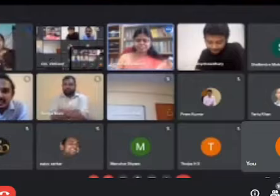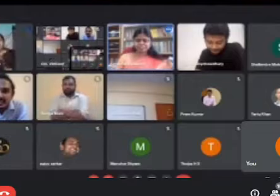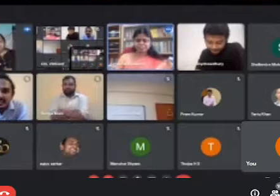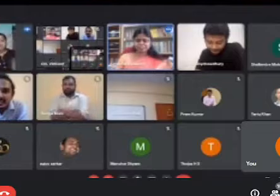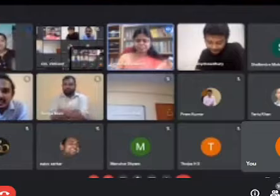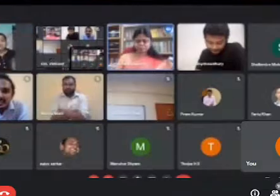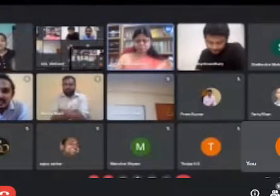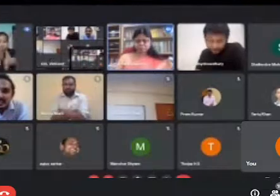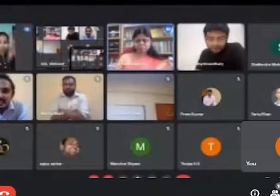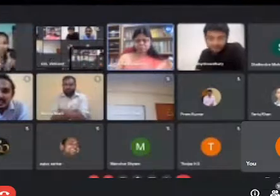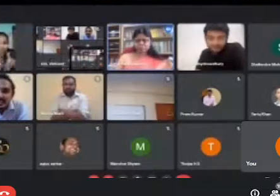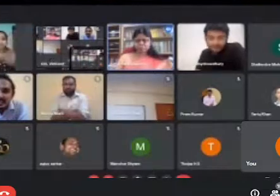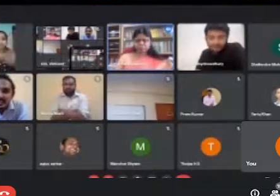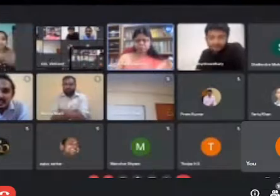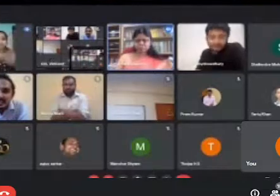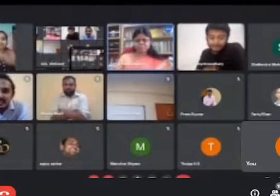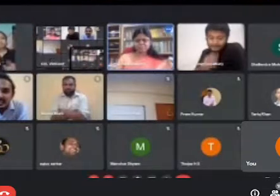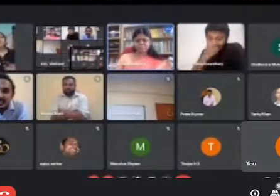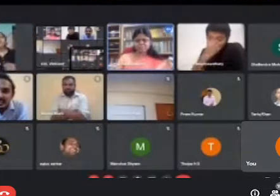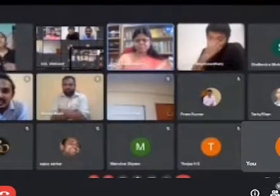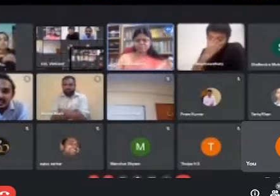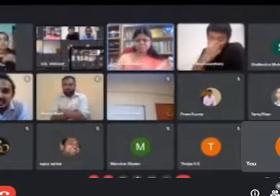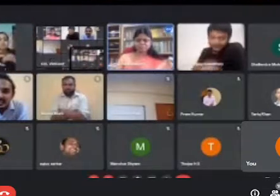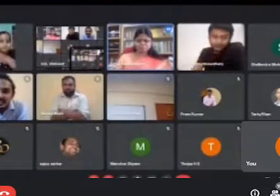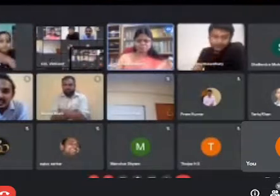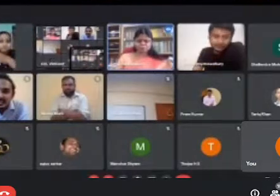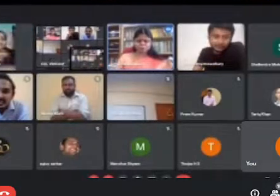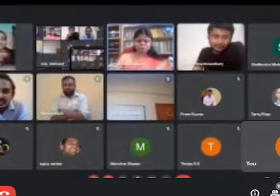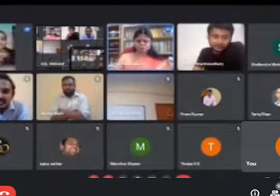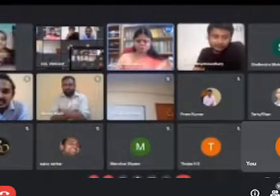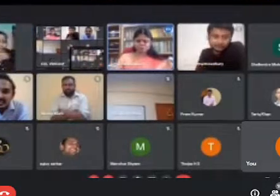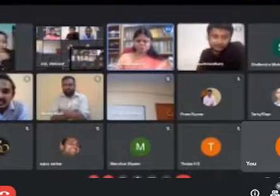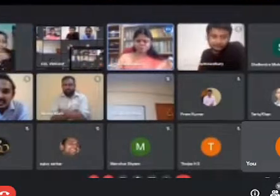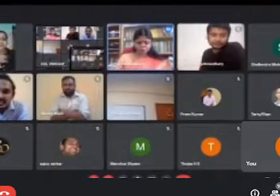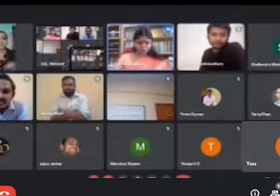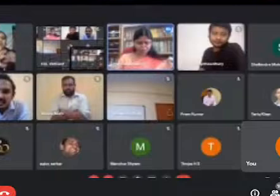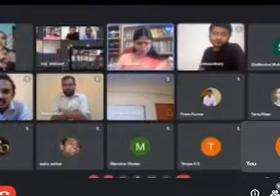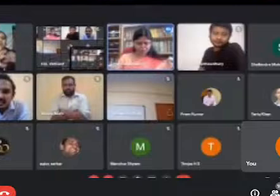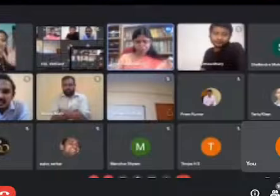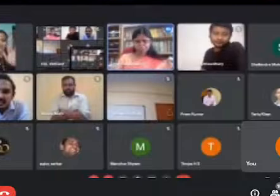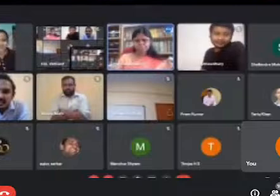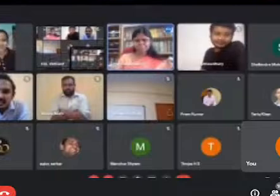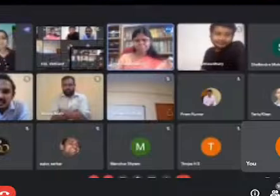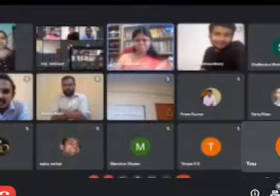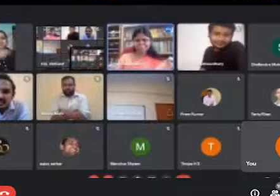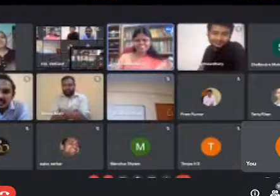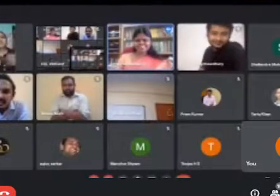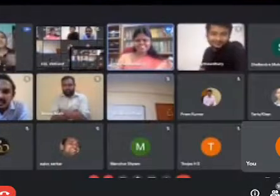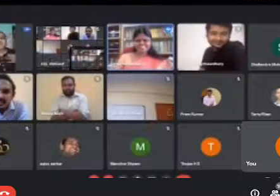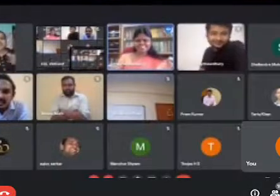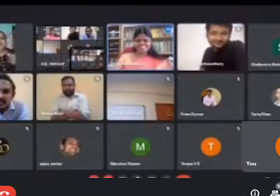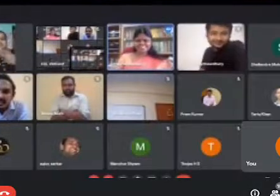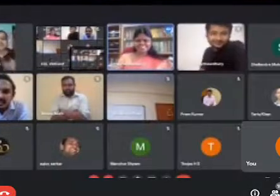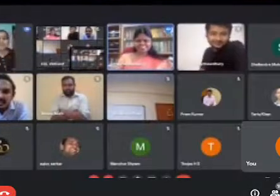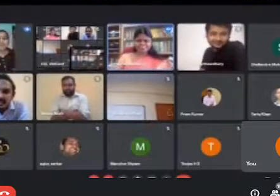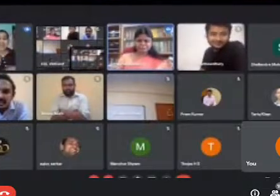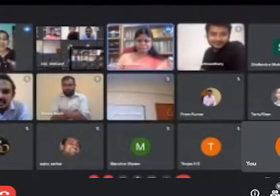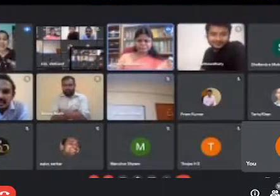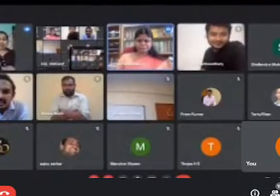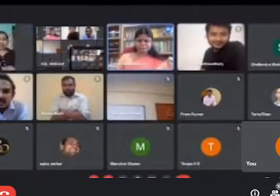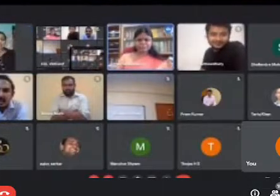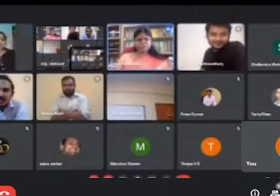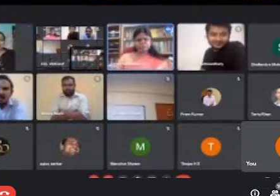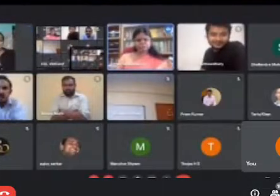patience and cooperation with all of us who are amateurs in this kind of event. Thank you so